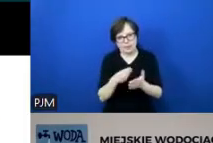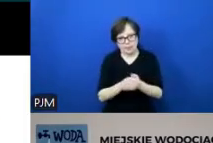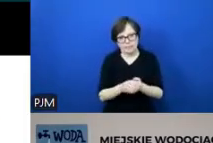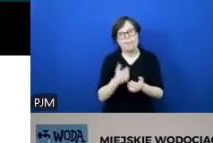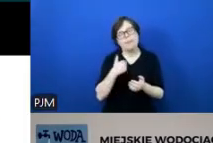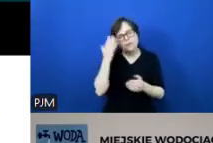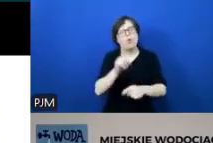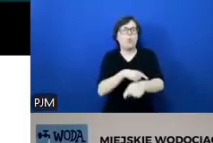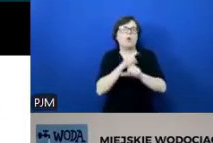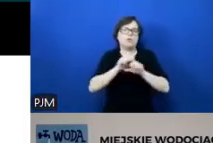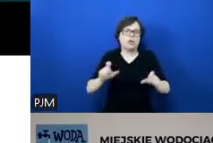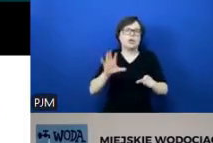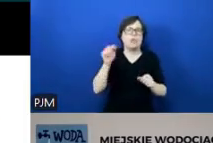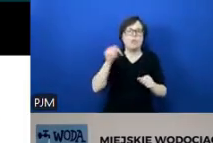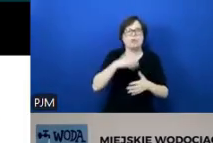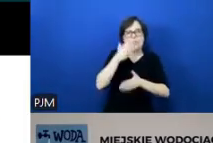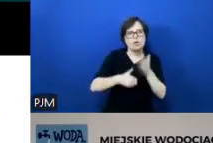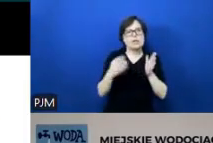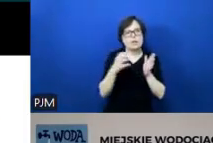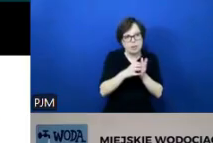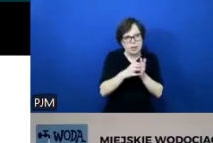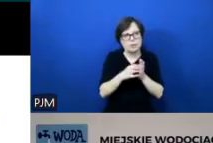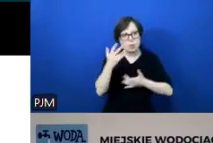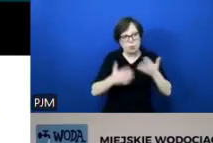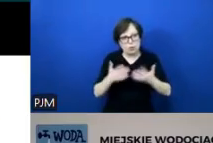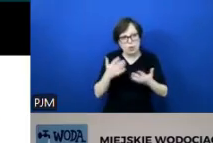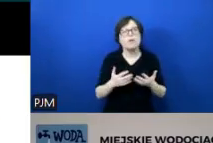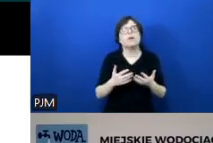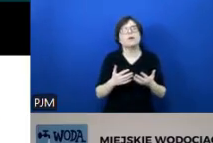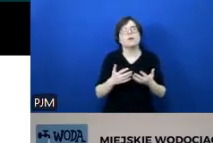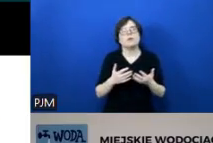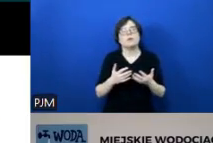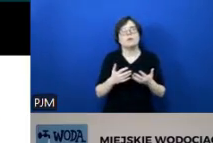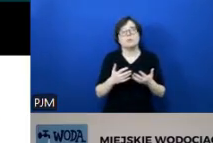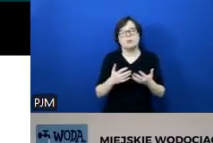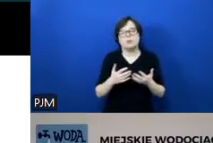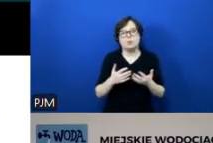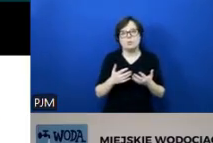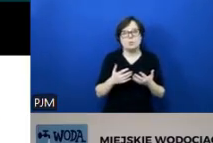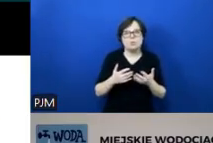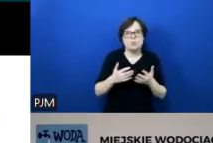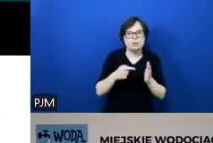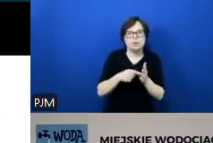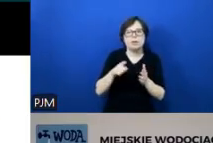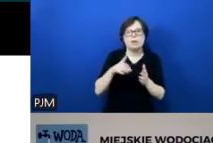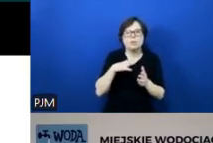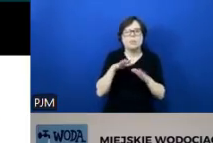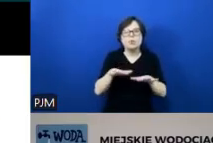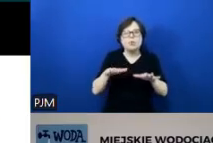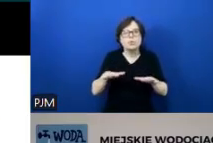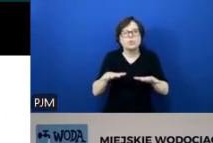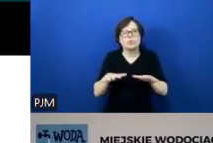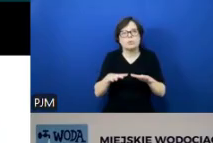invoiced. Very difficult, a lot of work, because using the app, we had to analyze tens of